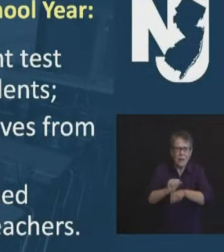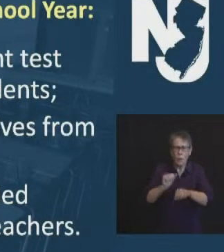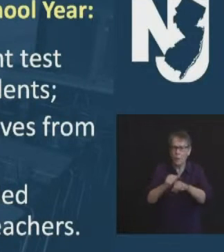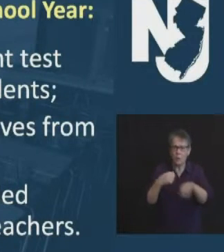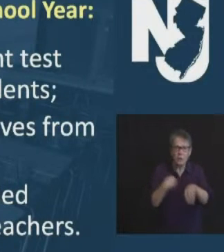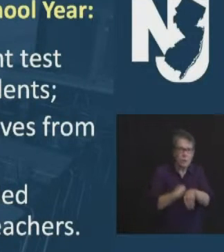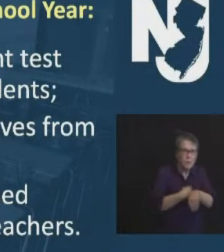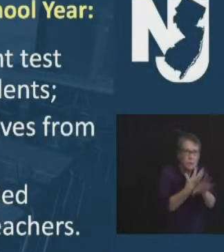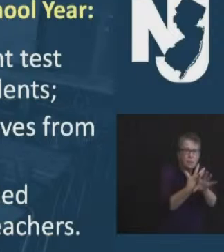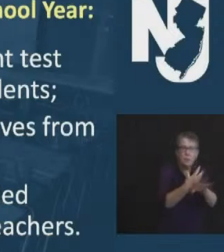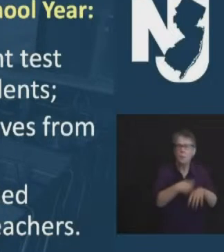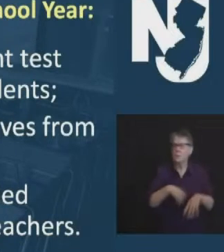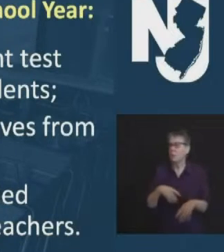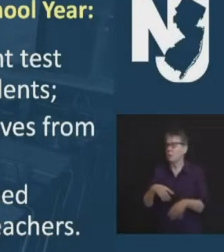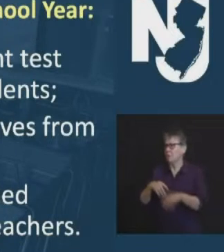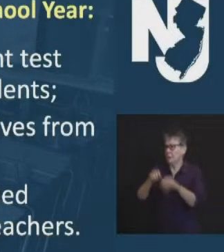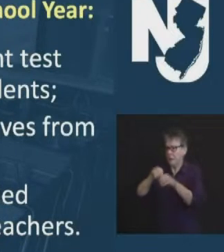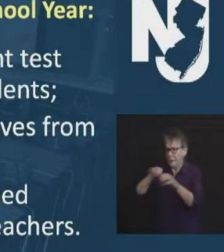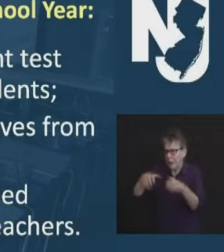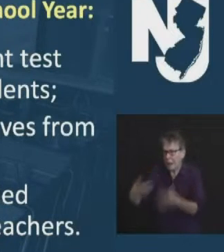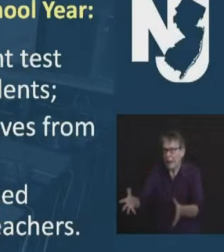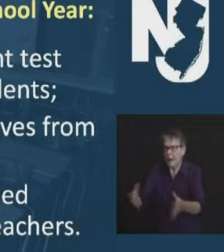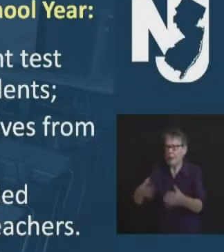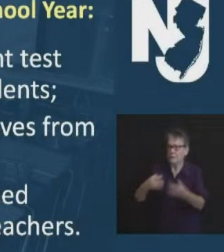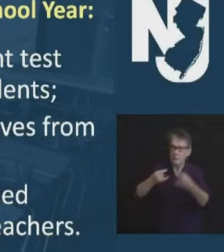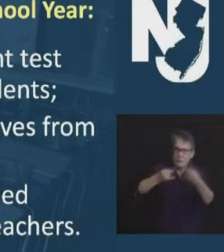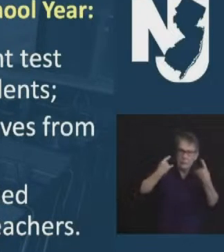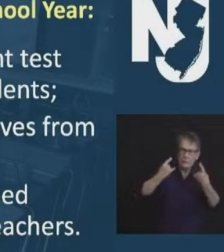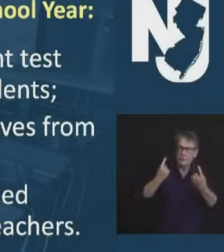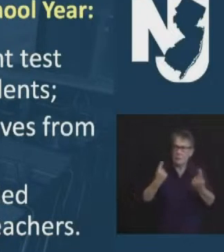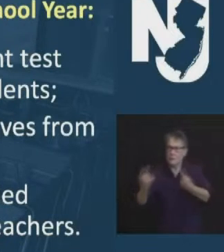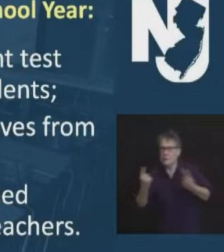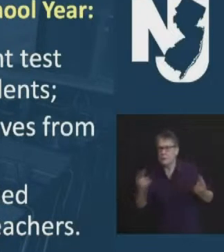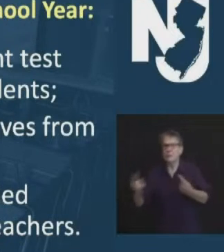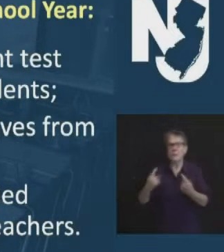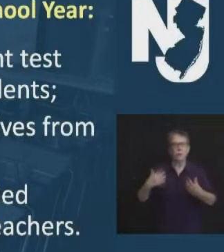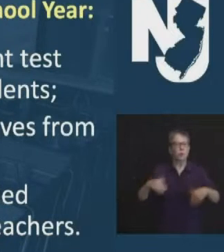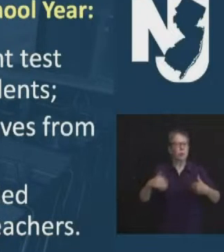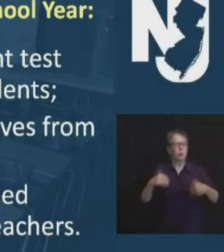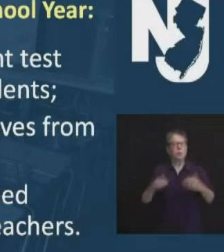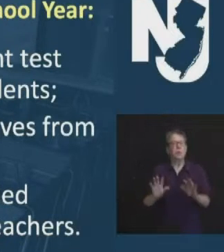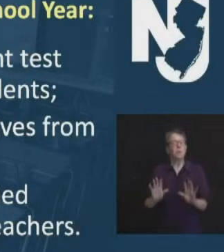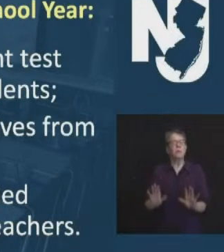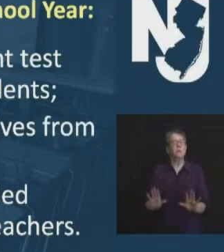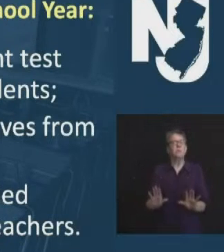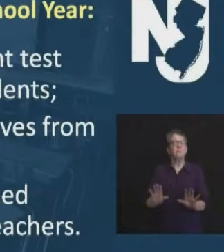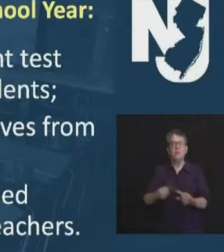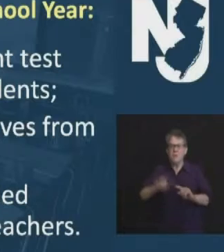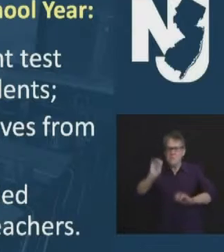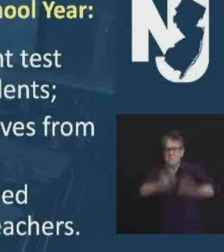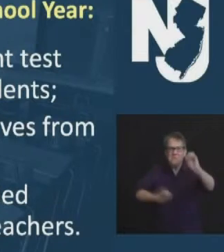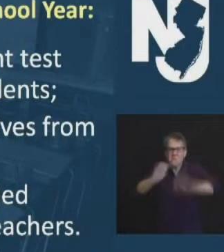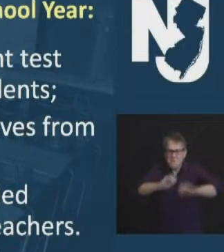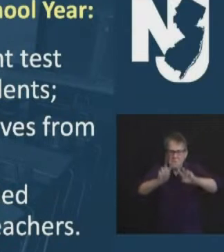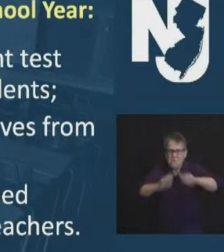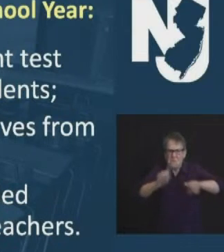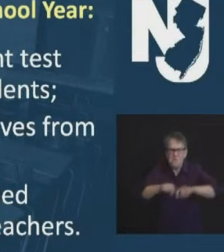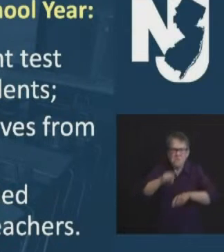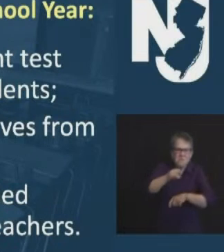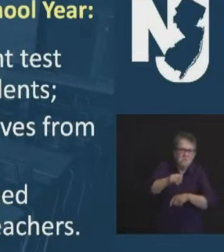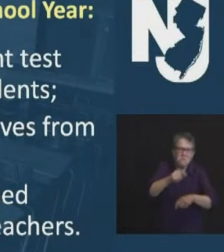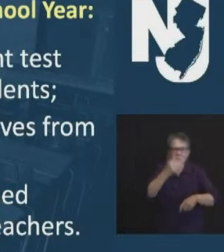evaluate educators solely based on teacher practice. While student growth objectives should remain